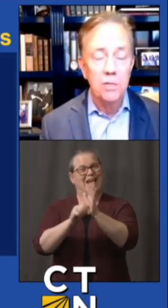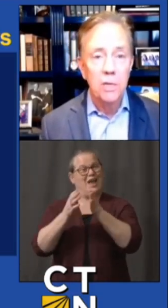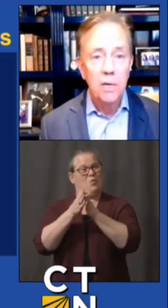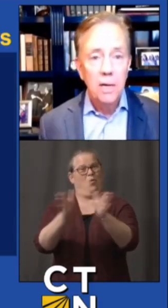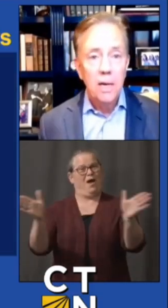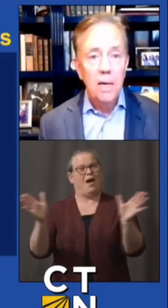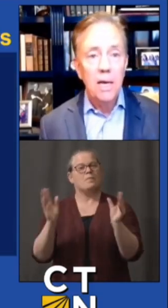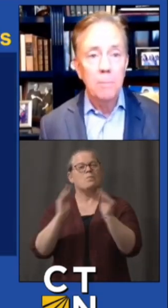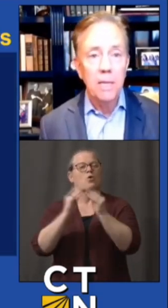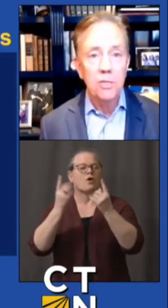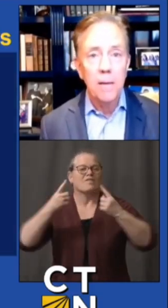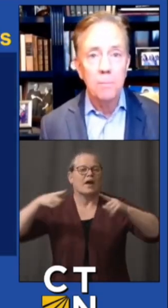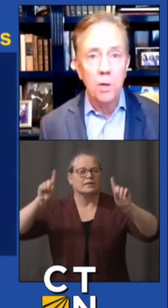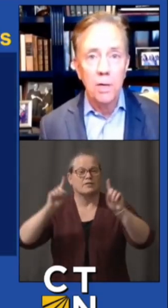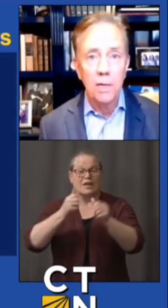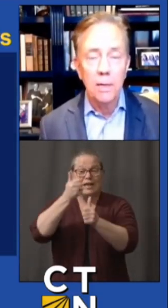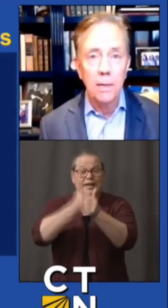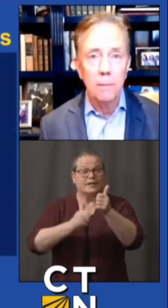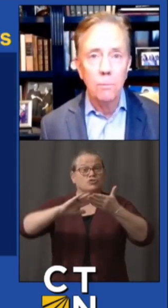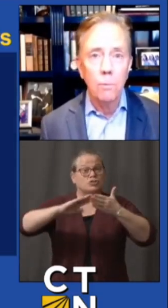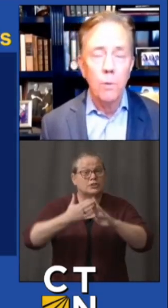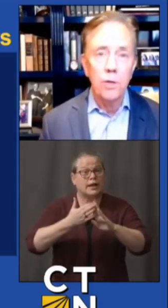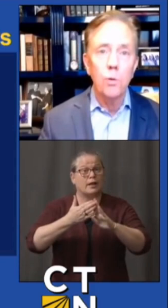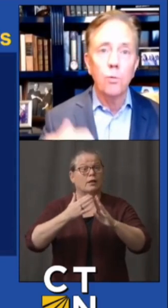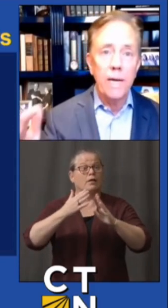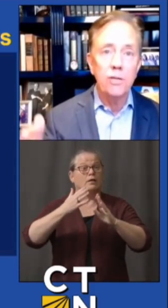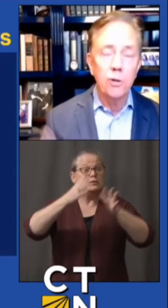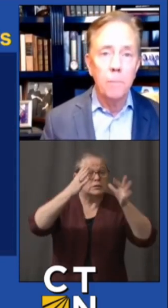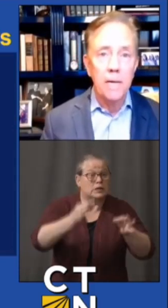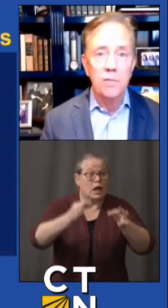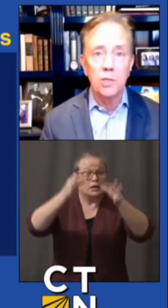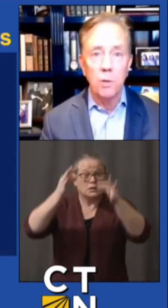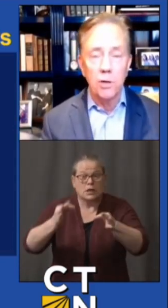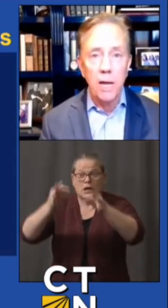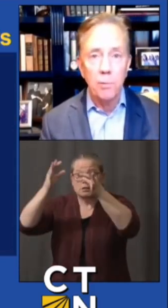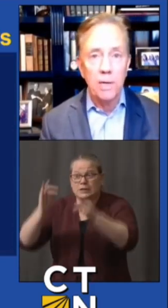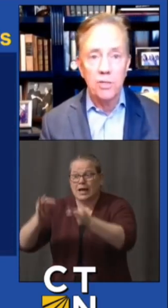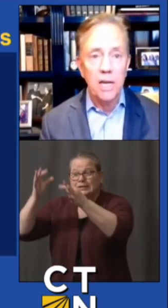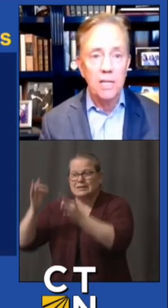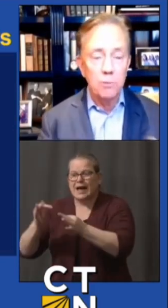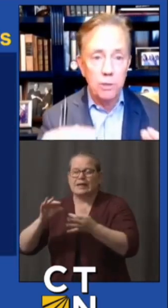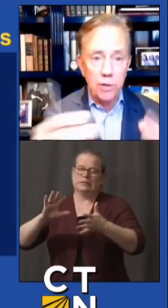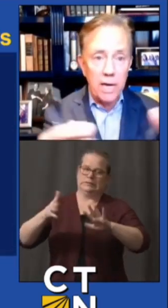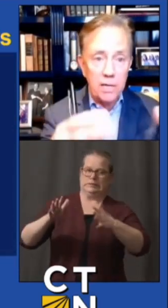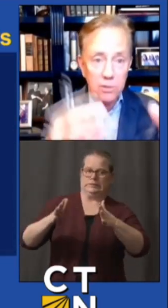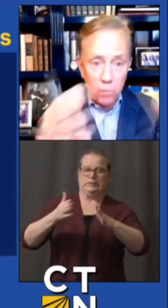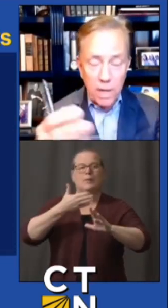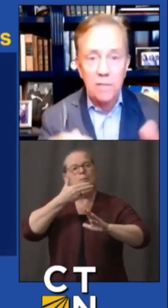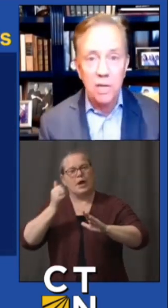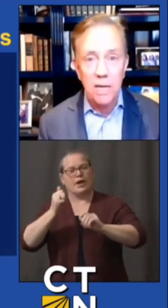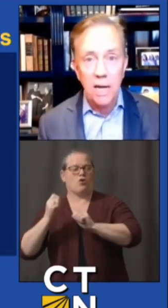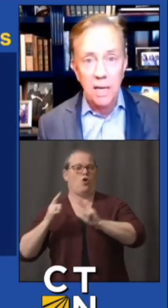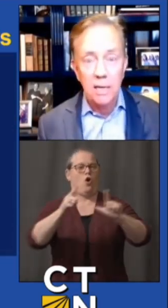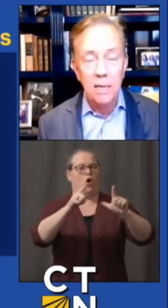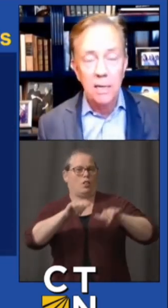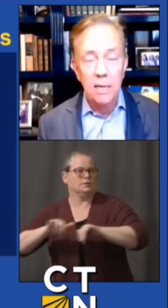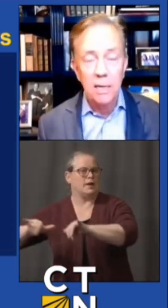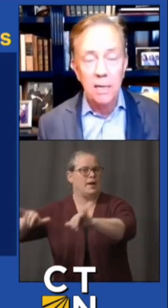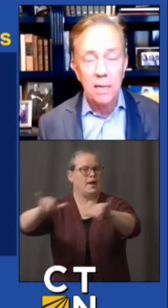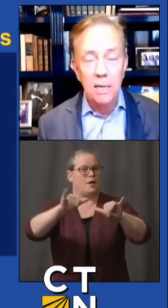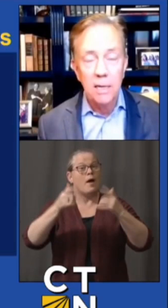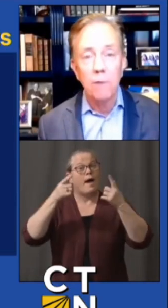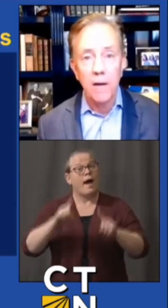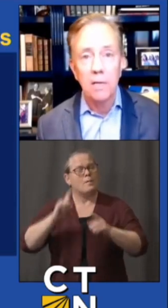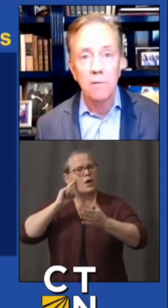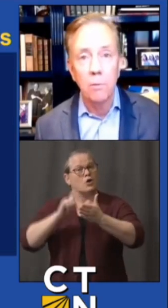basis. And by the same token, what we do on a regional basis with our neighboring states, which are getting as red as Connecticut, is much